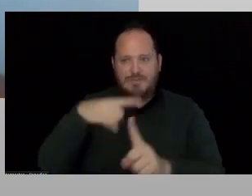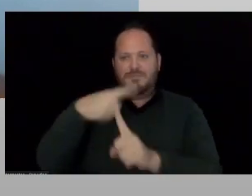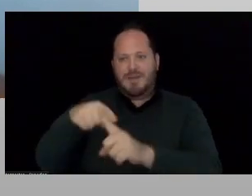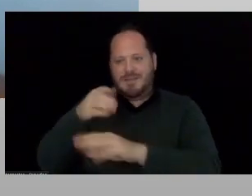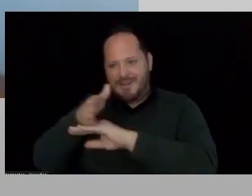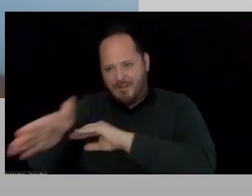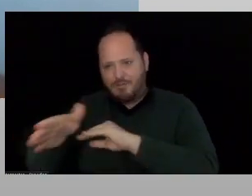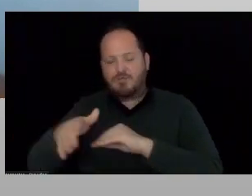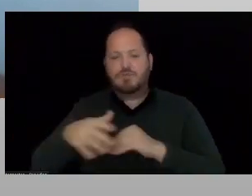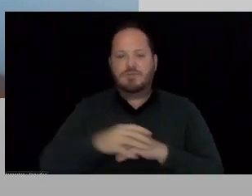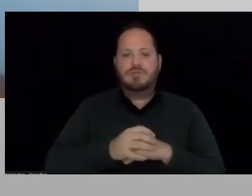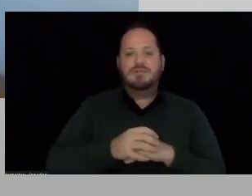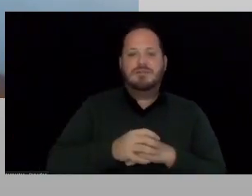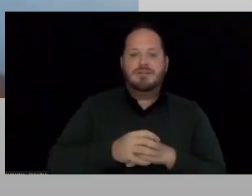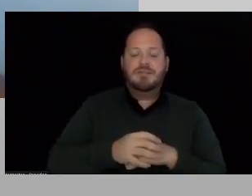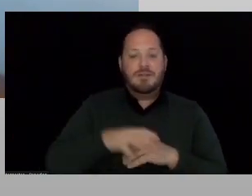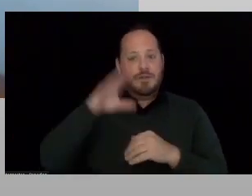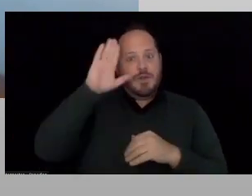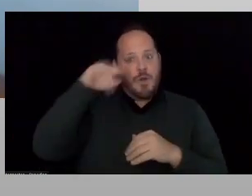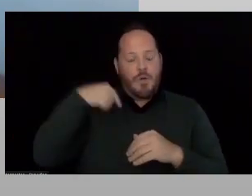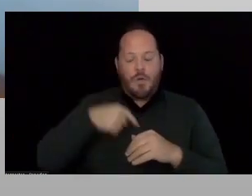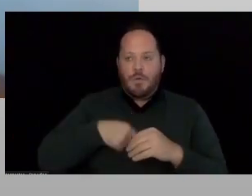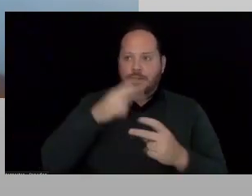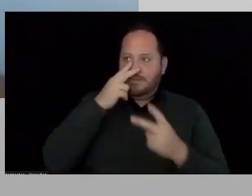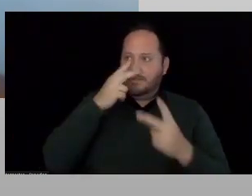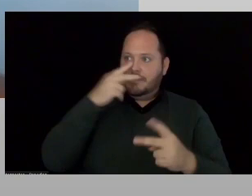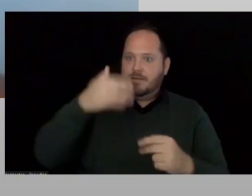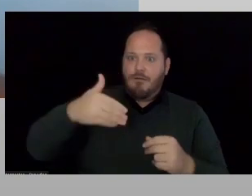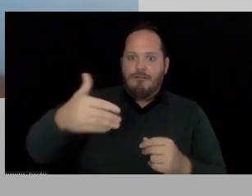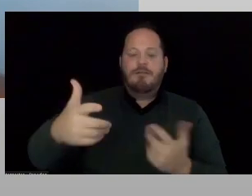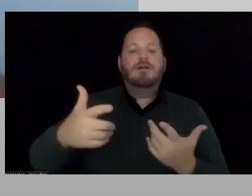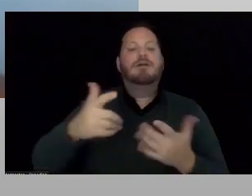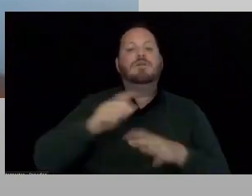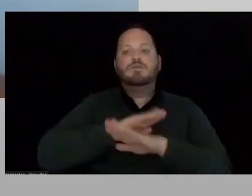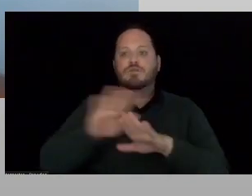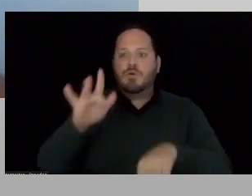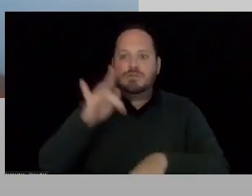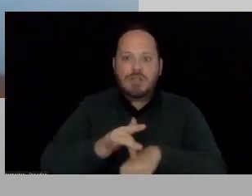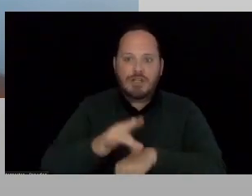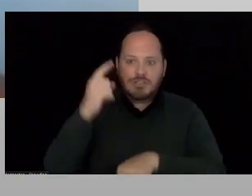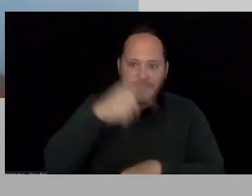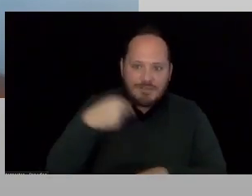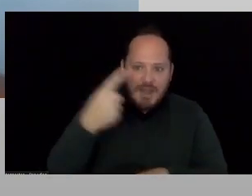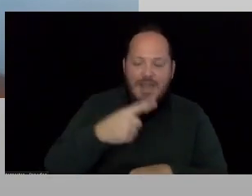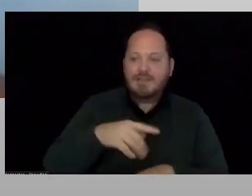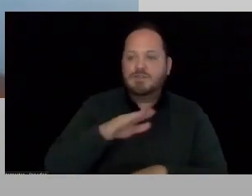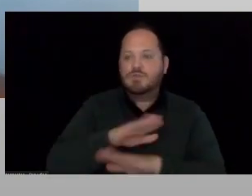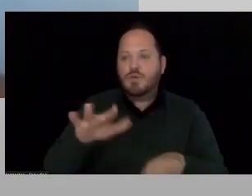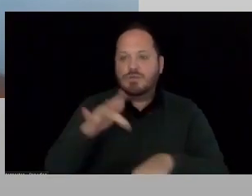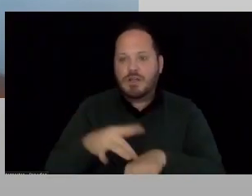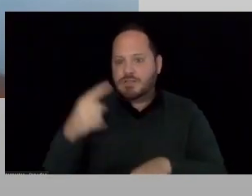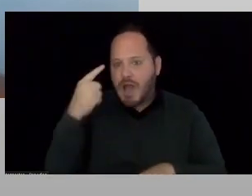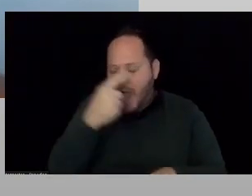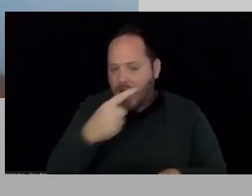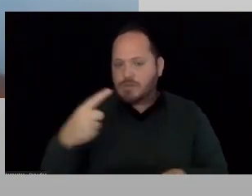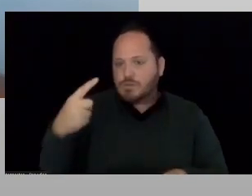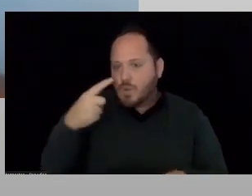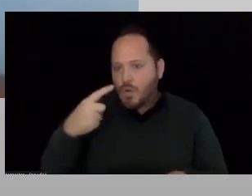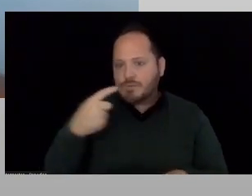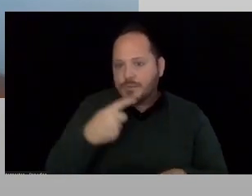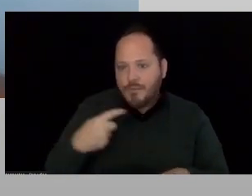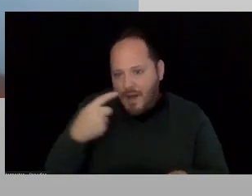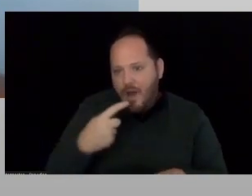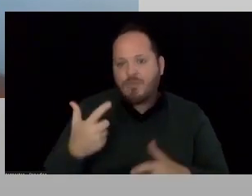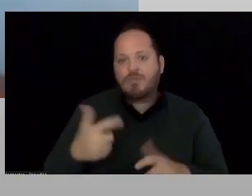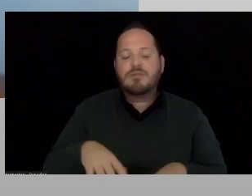especially your eyes, your nose, your mouth. If you cough or sneeze, practice good hygiene into an elbow, into a